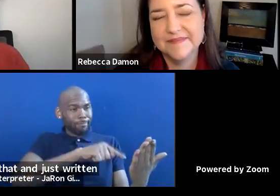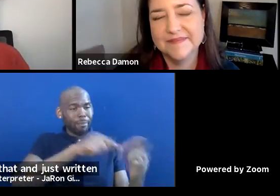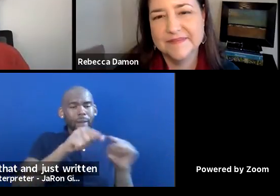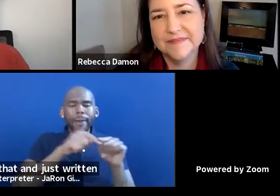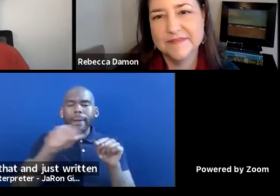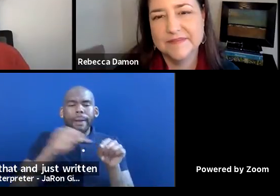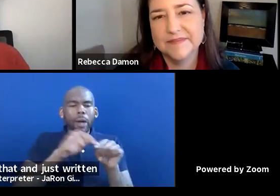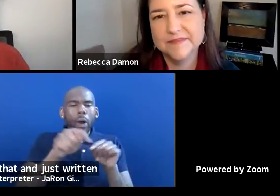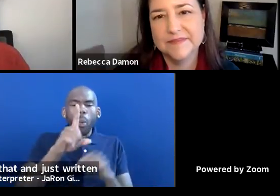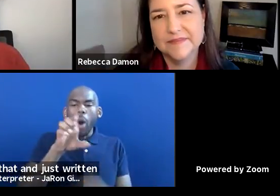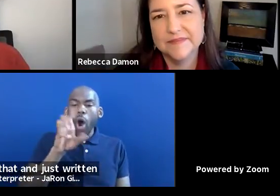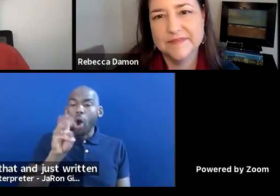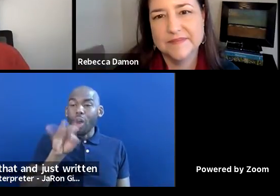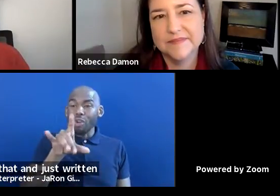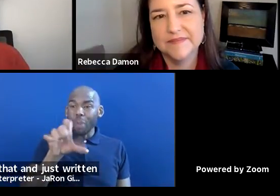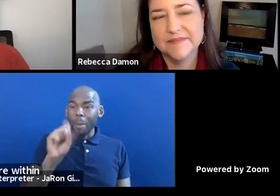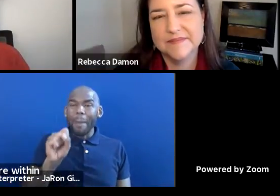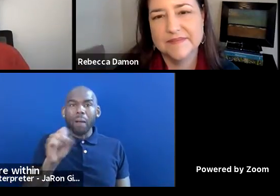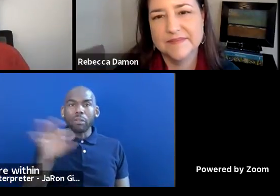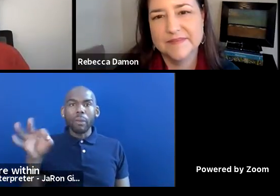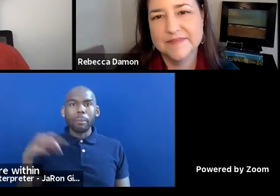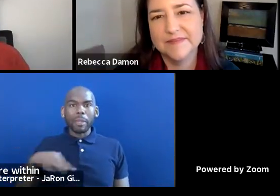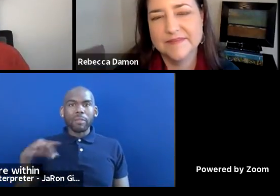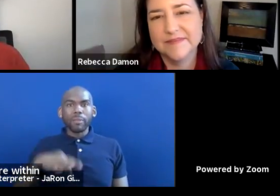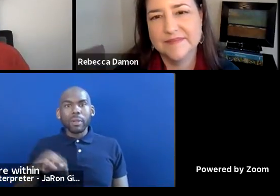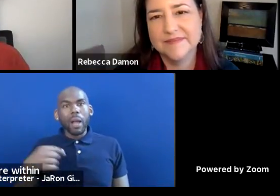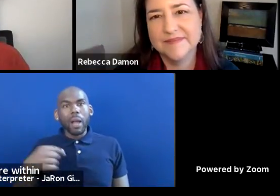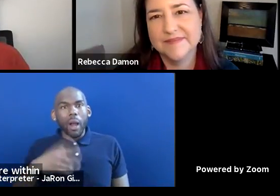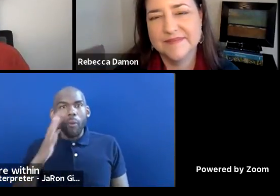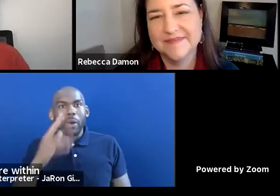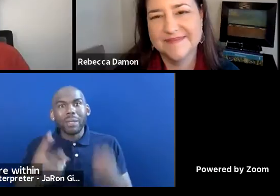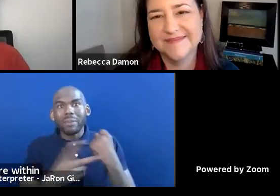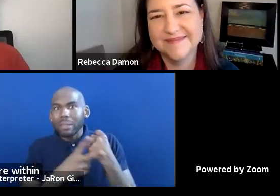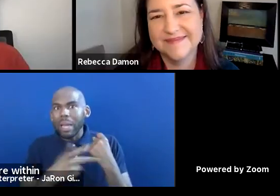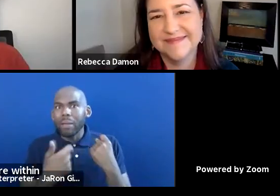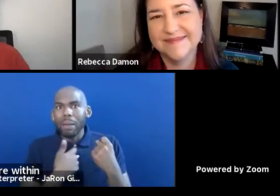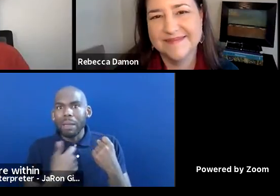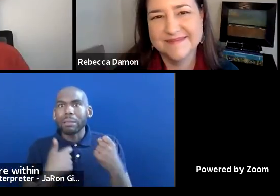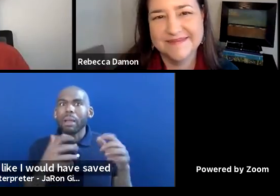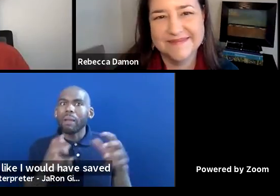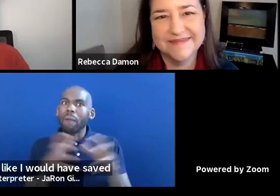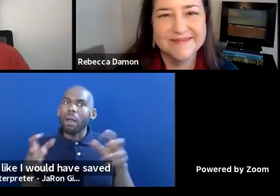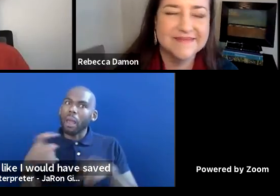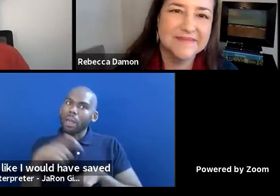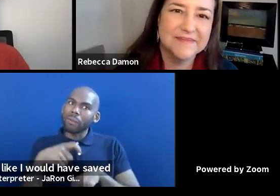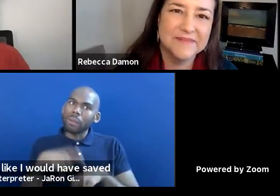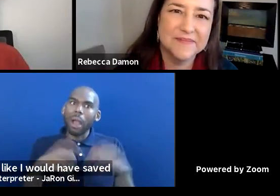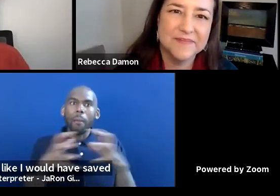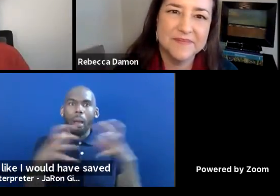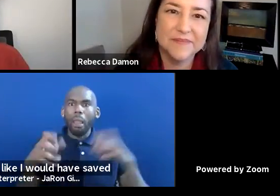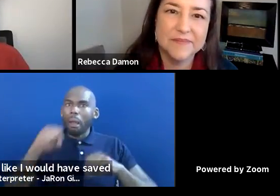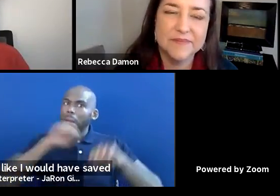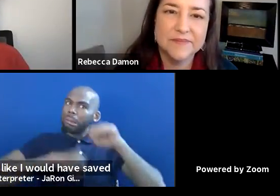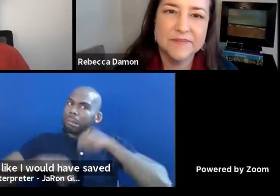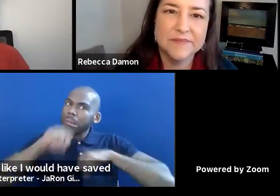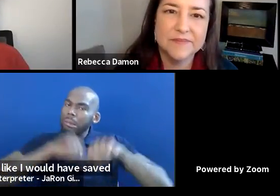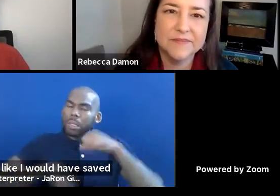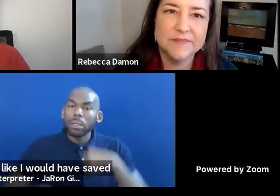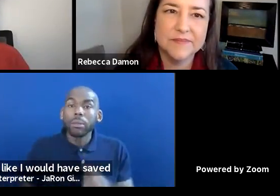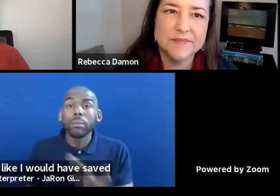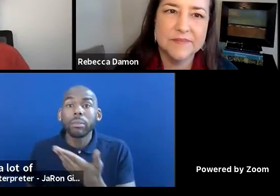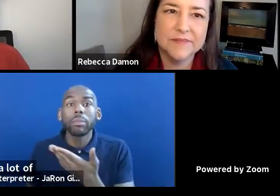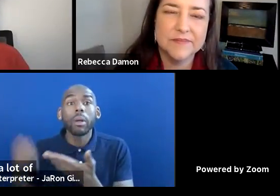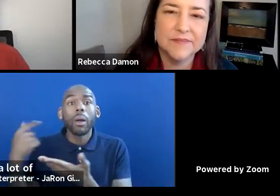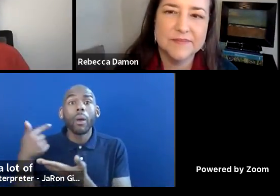of Pittsburgh, I would have saved myself a whole lot of time, a whole lot of grief. Yeah, the one thing that Google